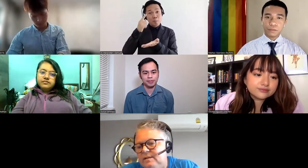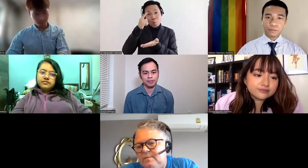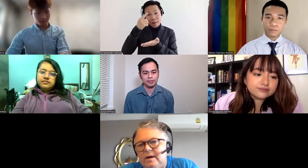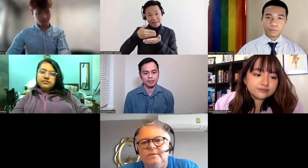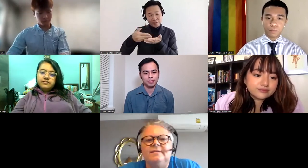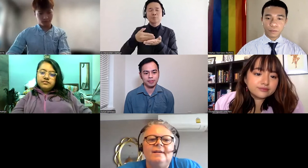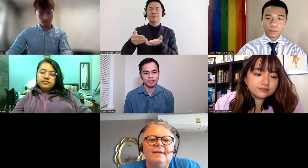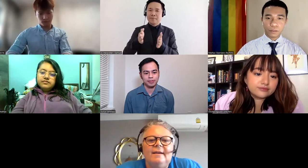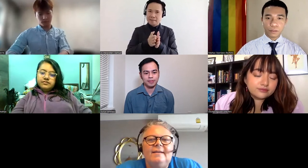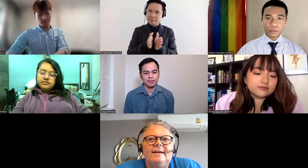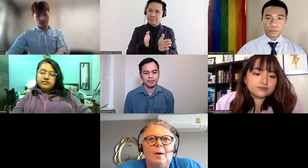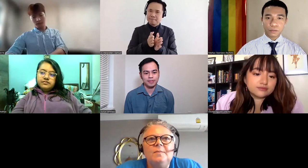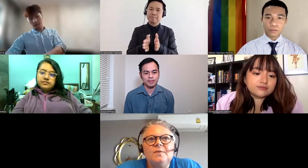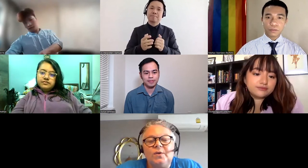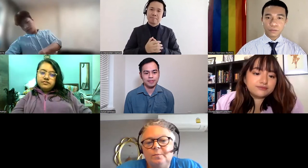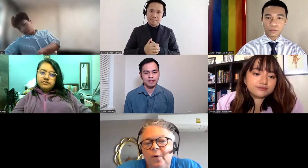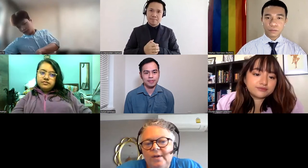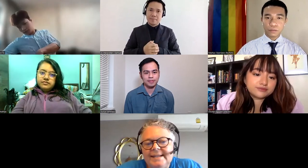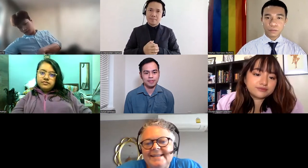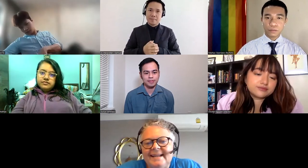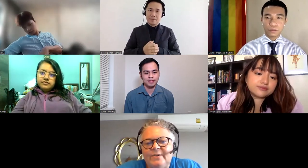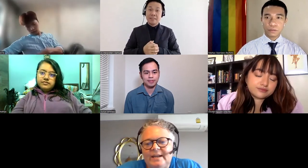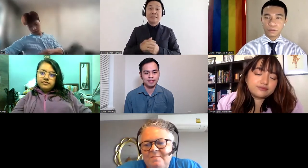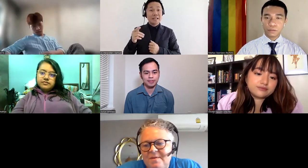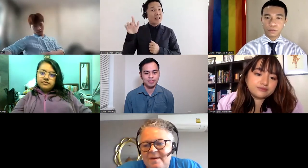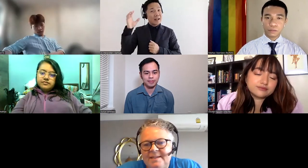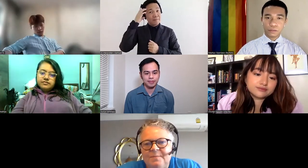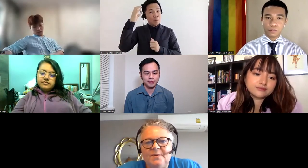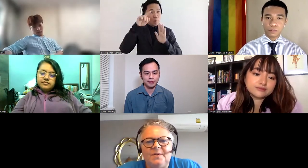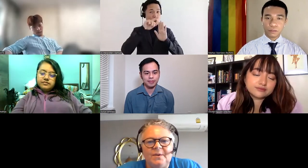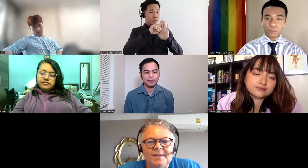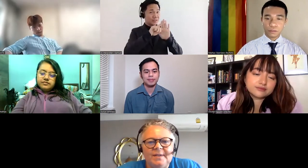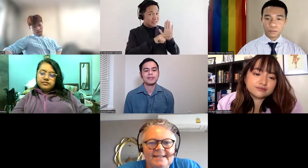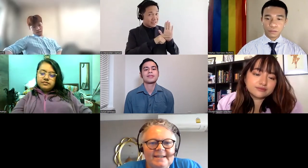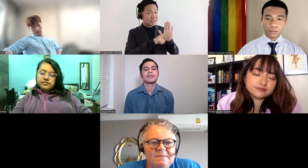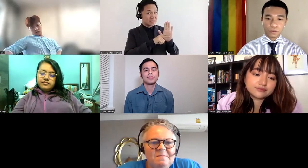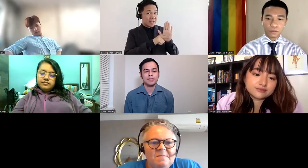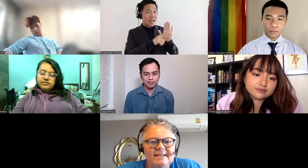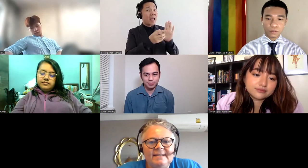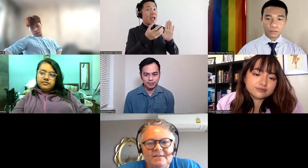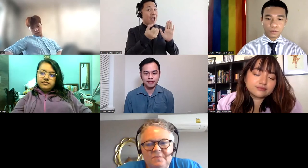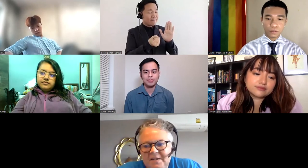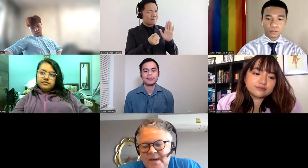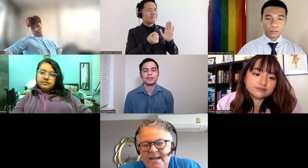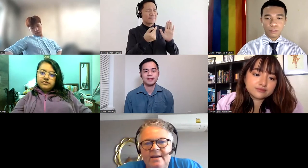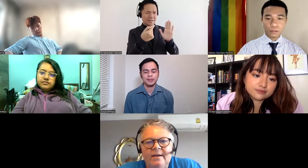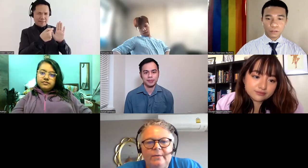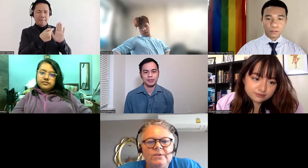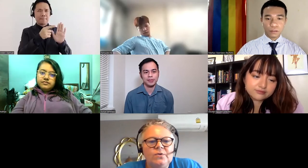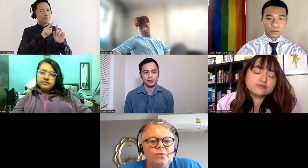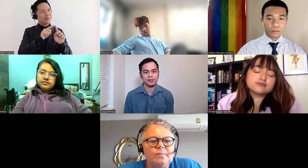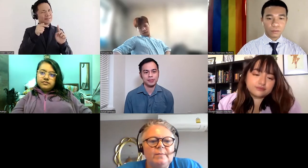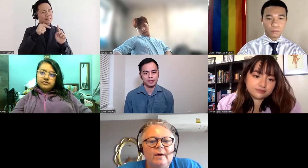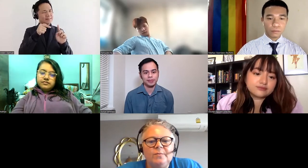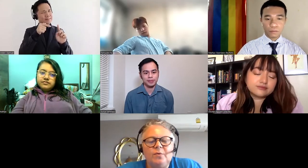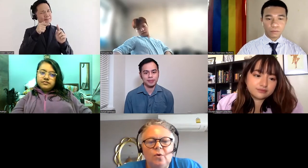statement about certain policies that are implemented but are not necessarily implemented in the right way, which